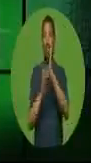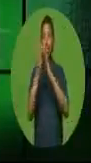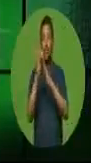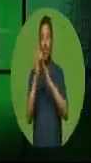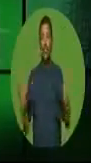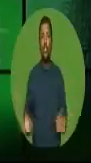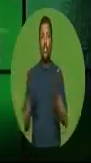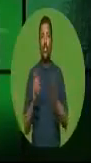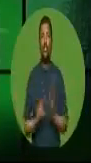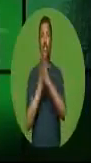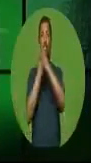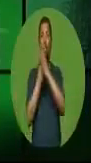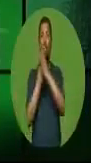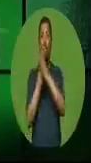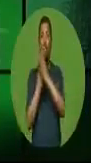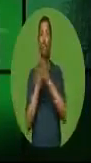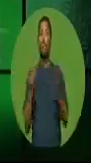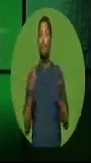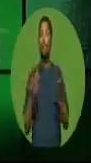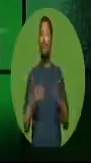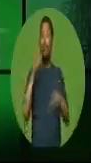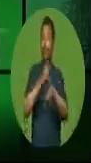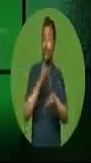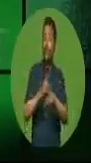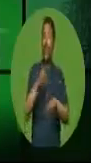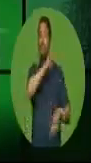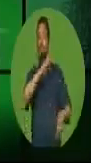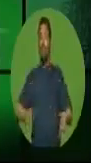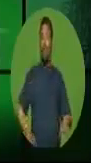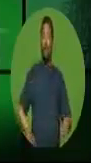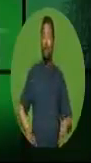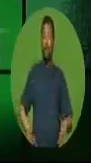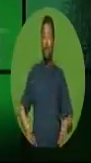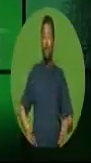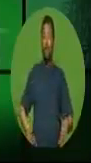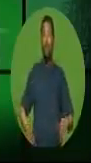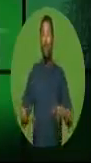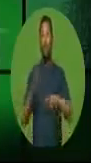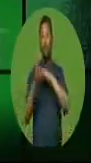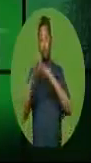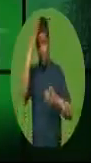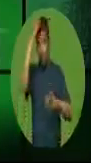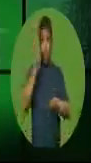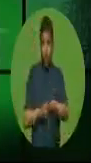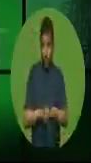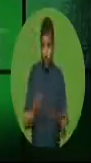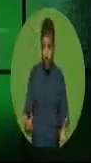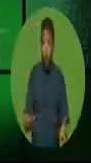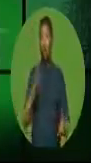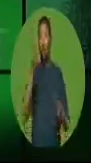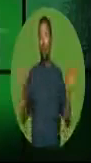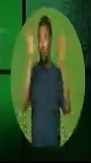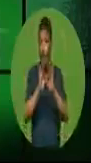that had begun to thrive during the imperial regime. As a result, two important